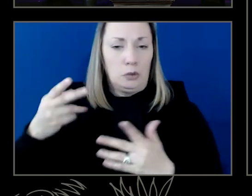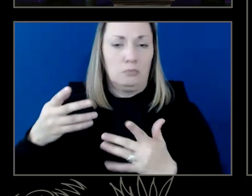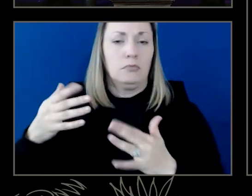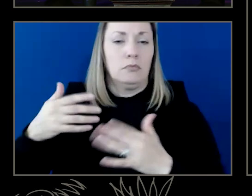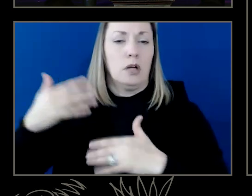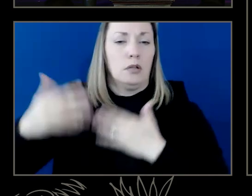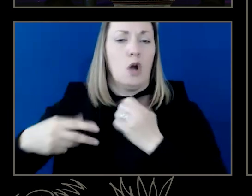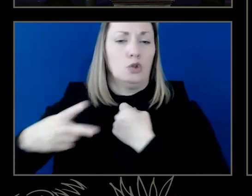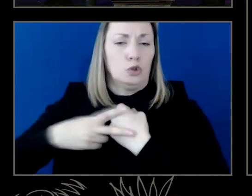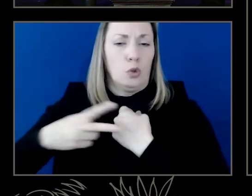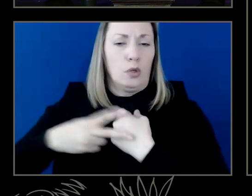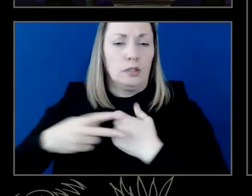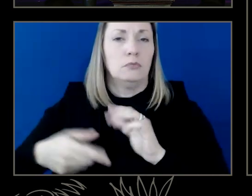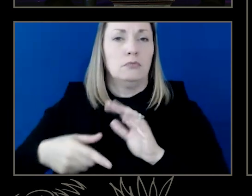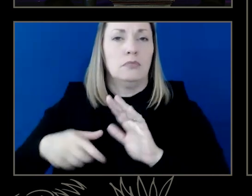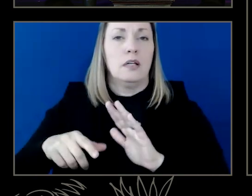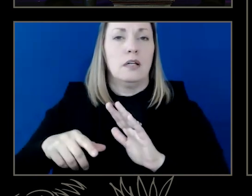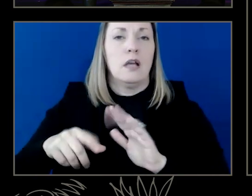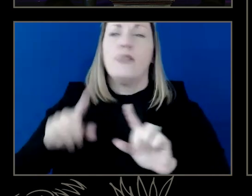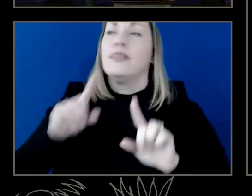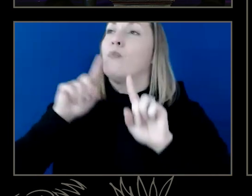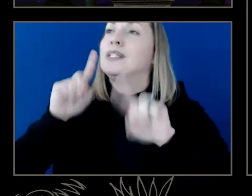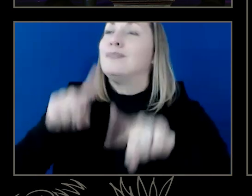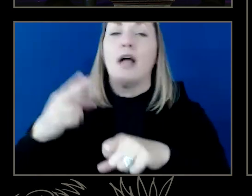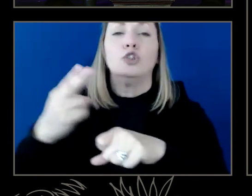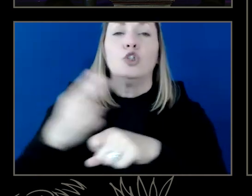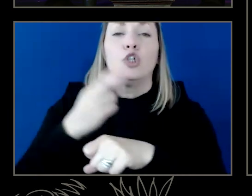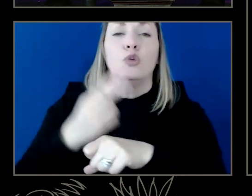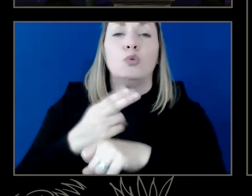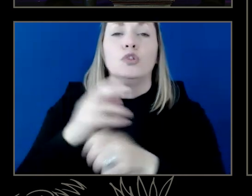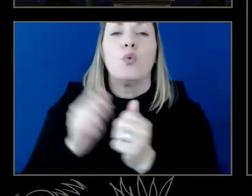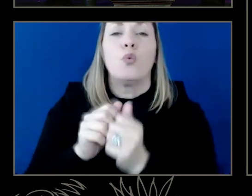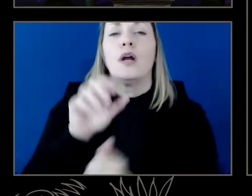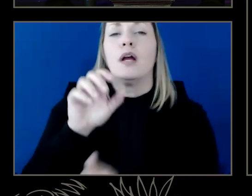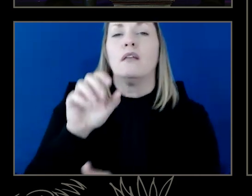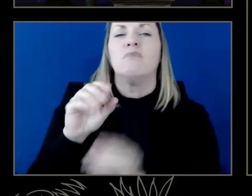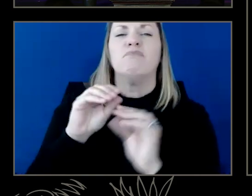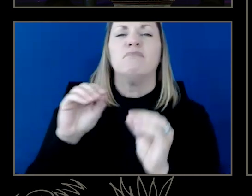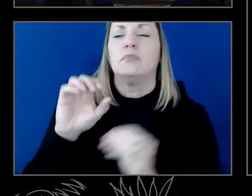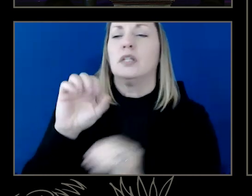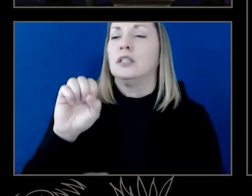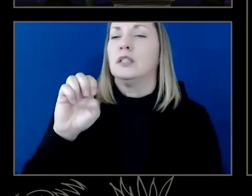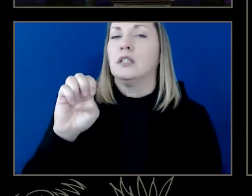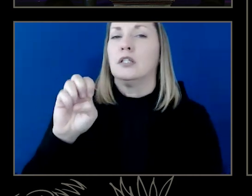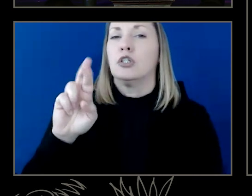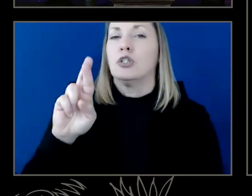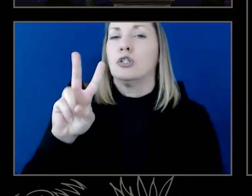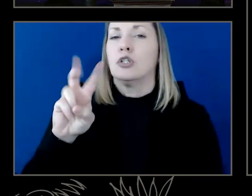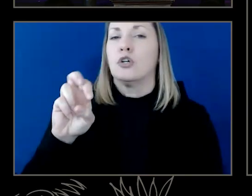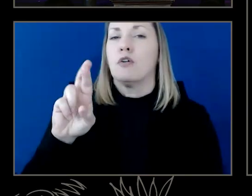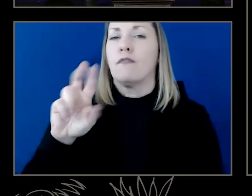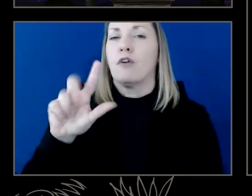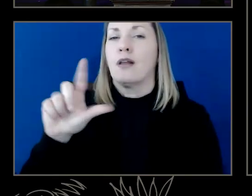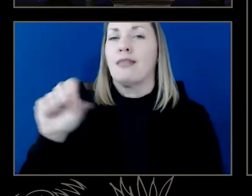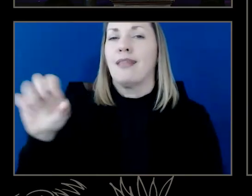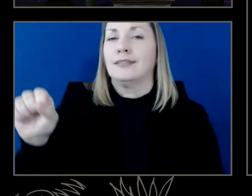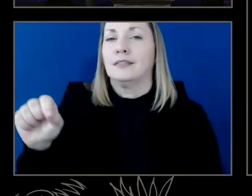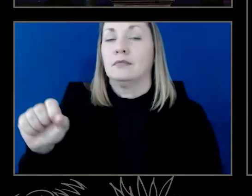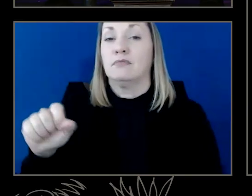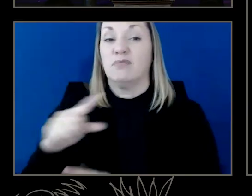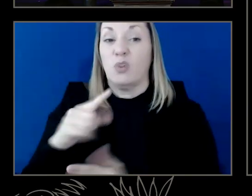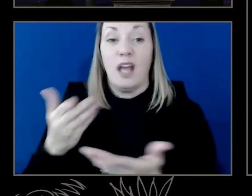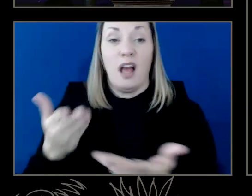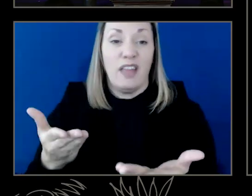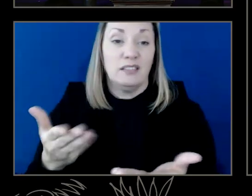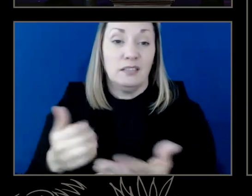Then return a response to the user. It's fully serverless, decoupled, and defined as code. Yeah, this